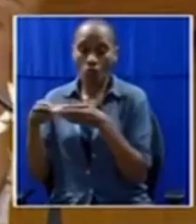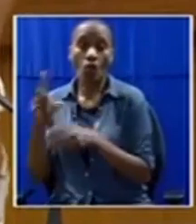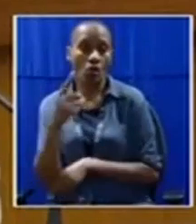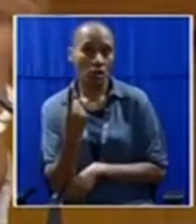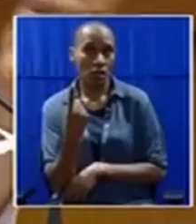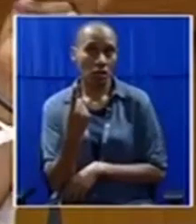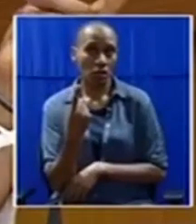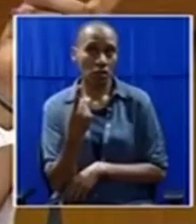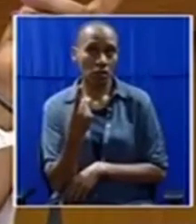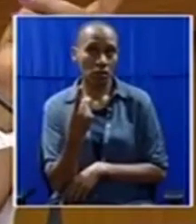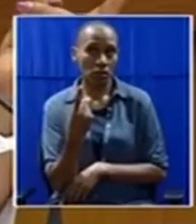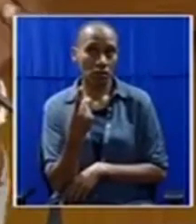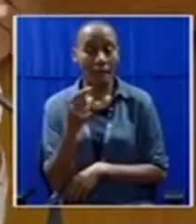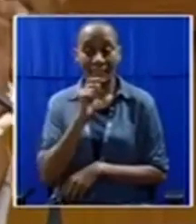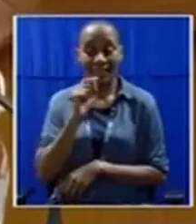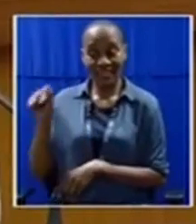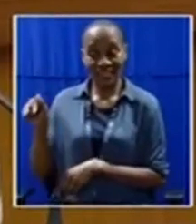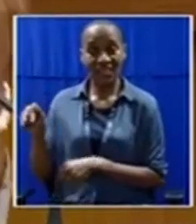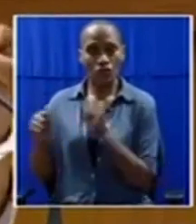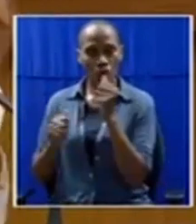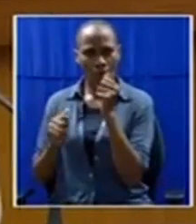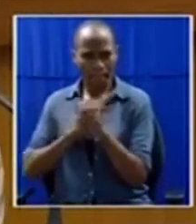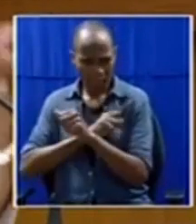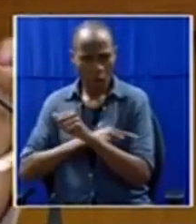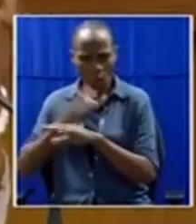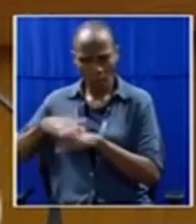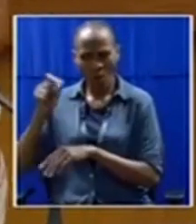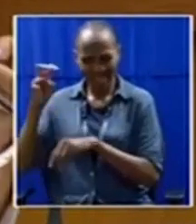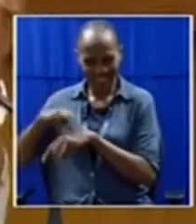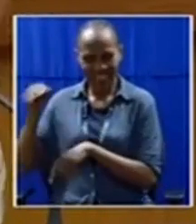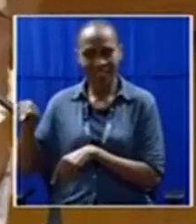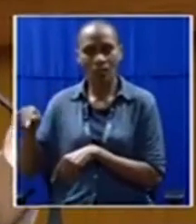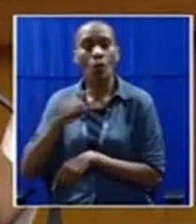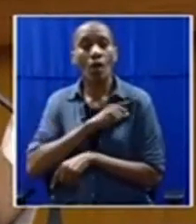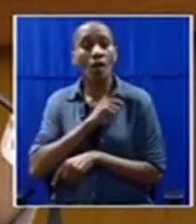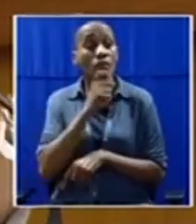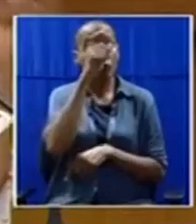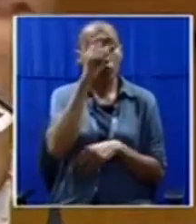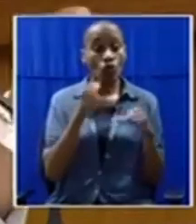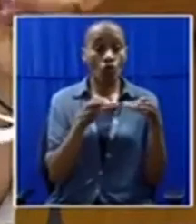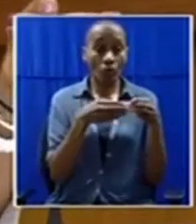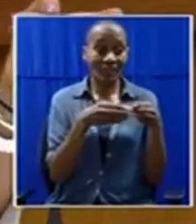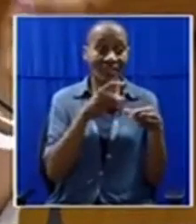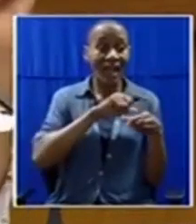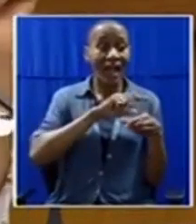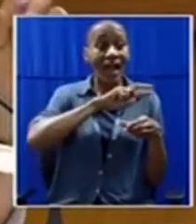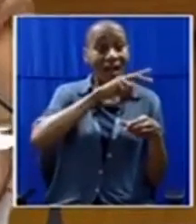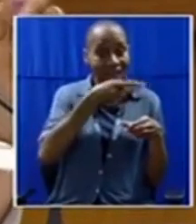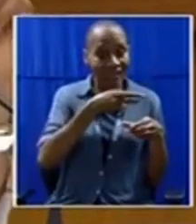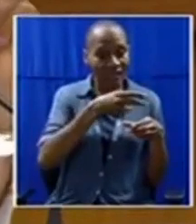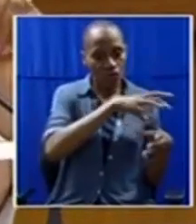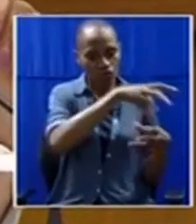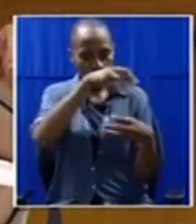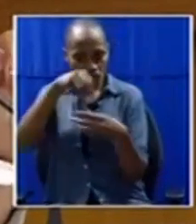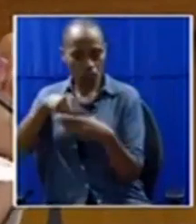We have to strengthen it so that other portfolio committees can also be serviced by this